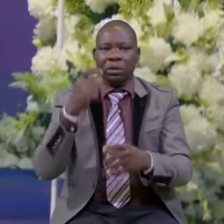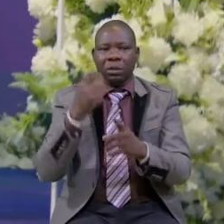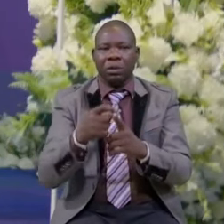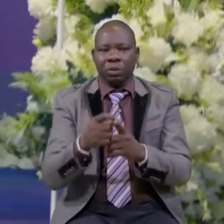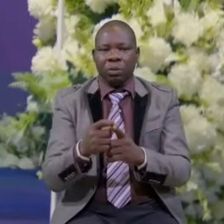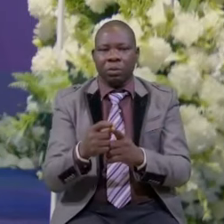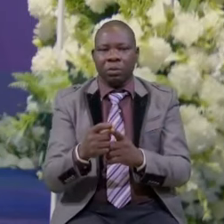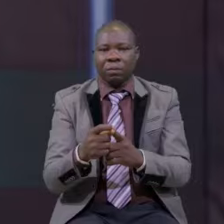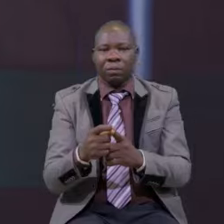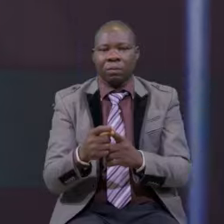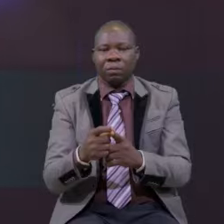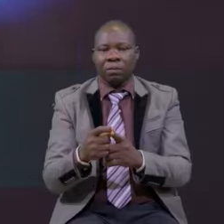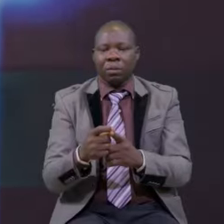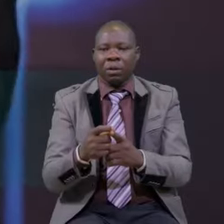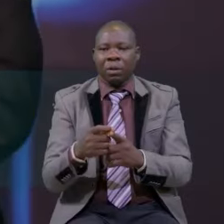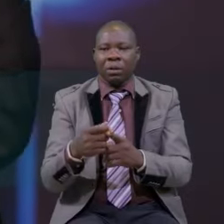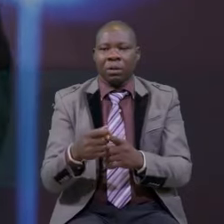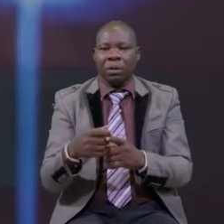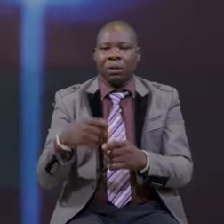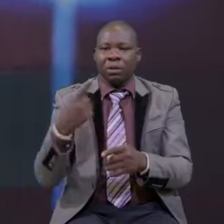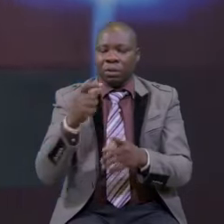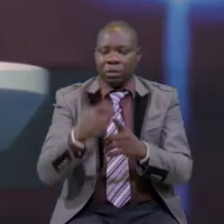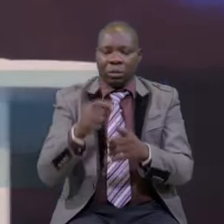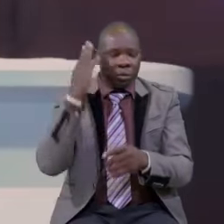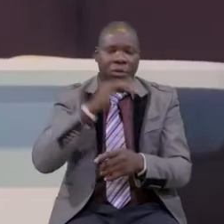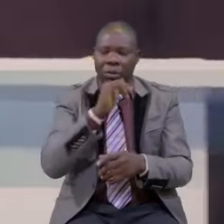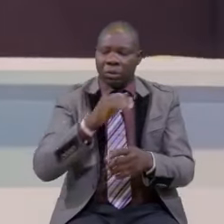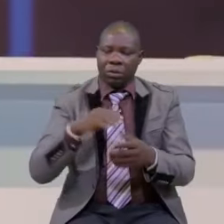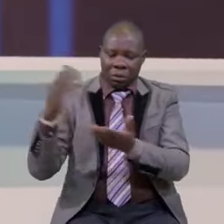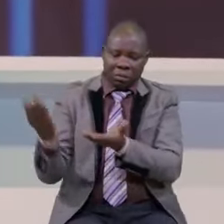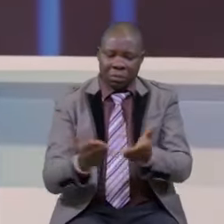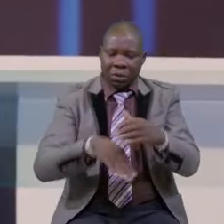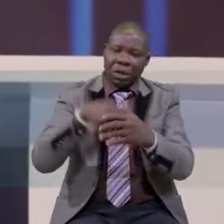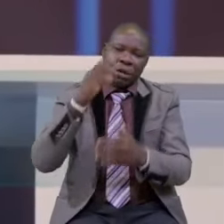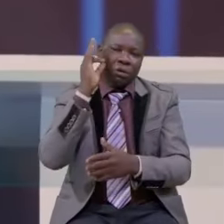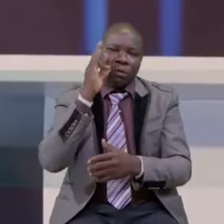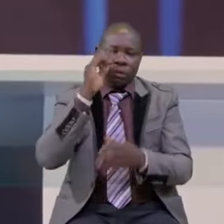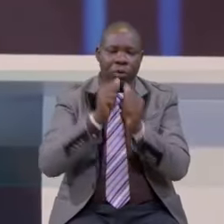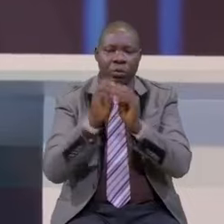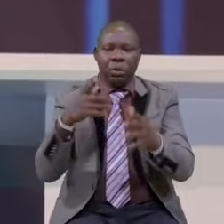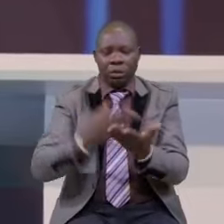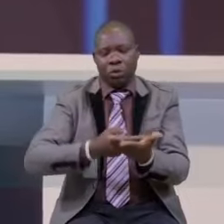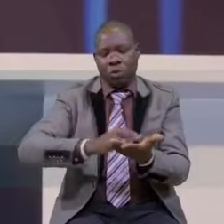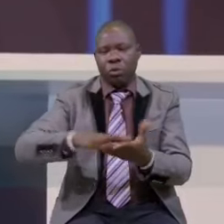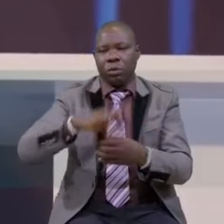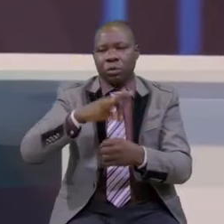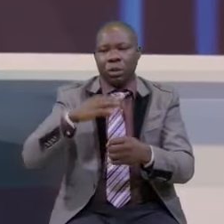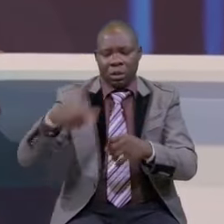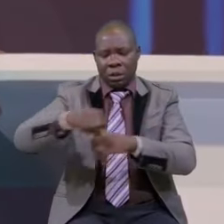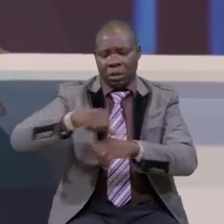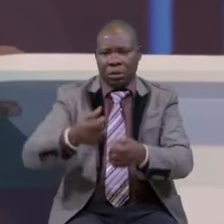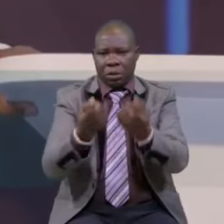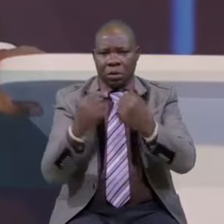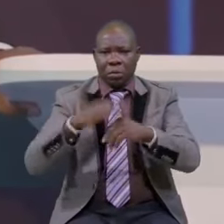walk without the Word. The Word will not bear fruit without the Holy Ghost. The anointing comes upon the Word, and it is